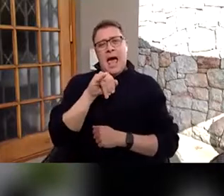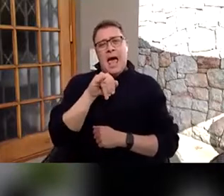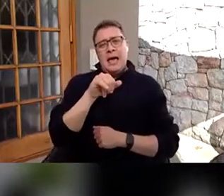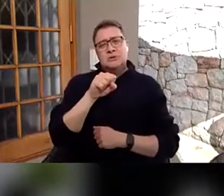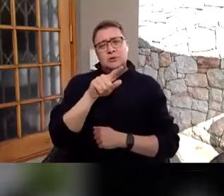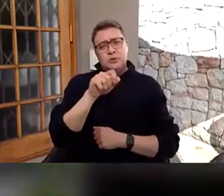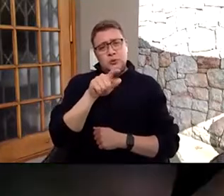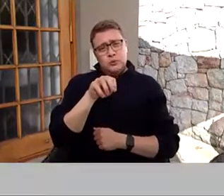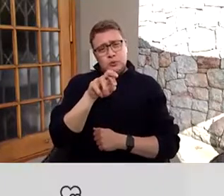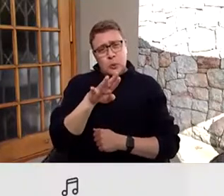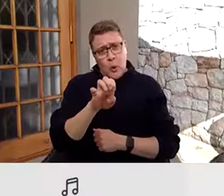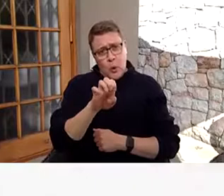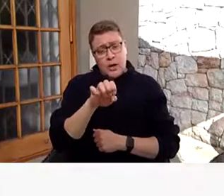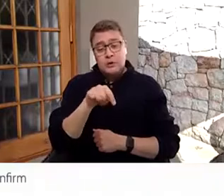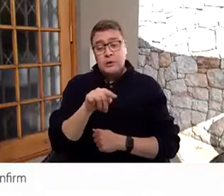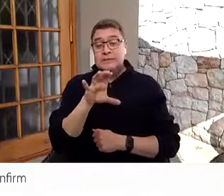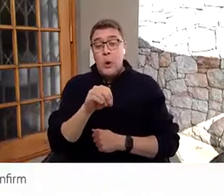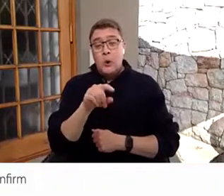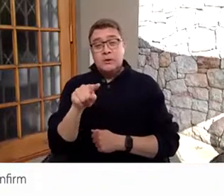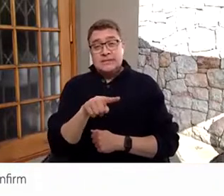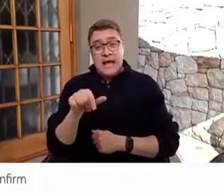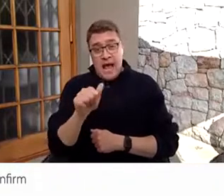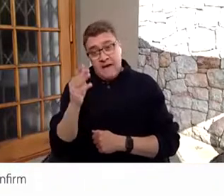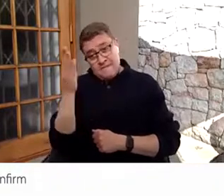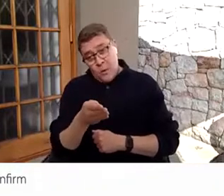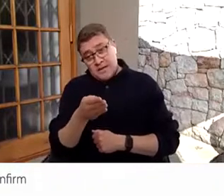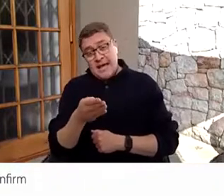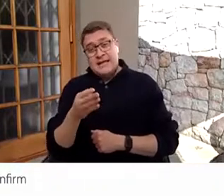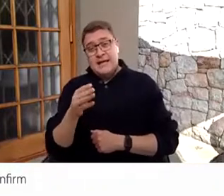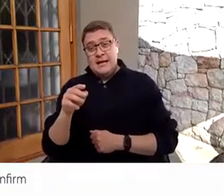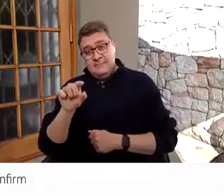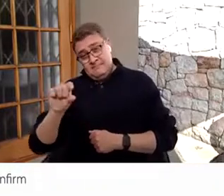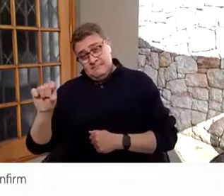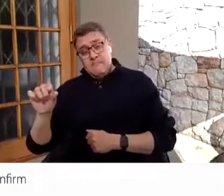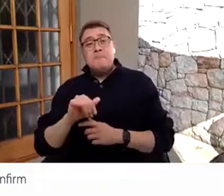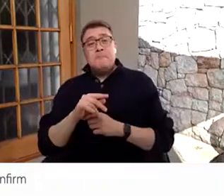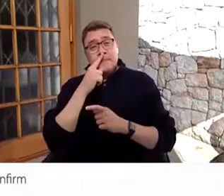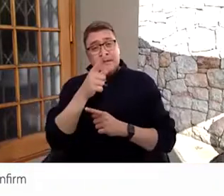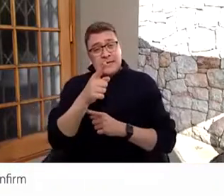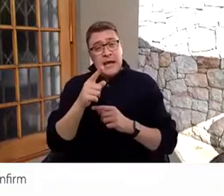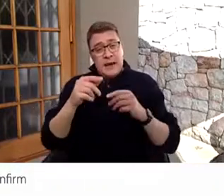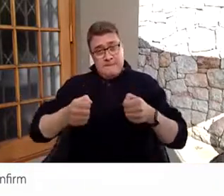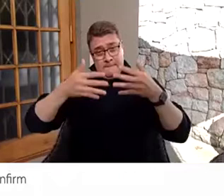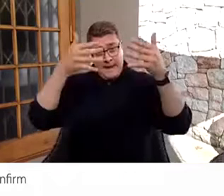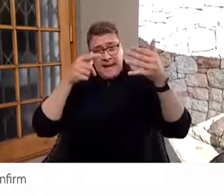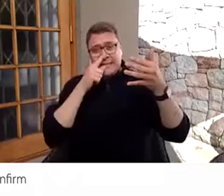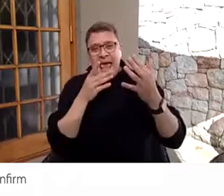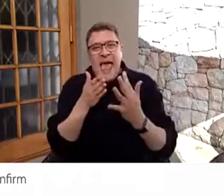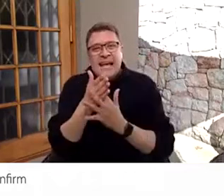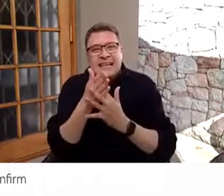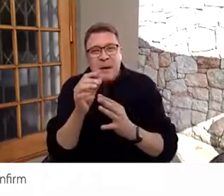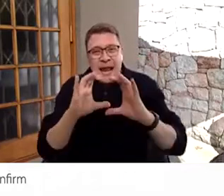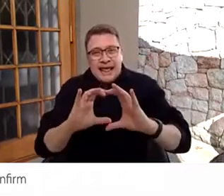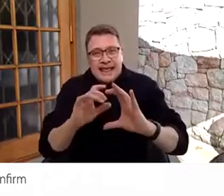myistore.co.za/meets. And when you get there, you'll see this menu will show. When you click on the accessibility menu, all of the